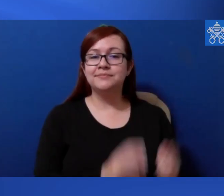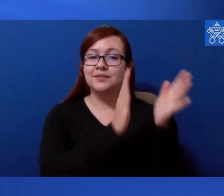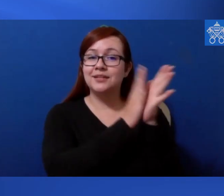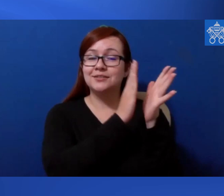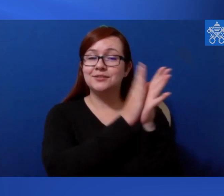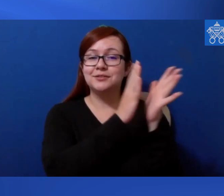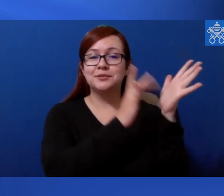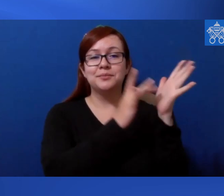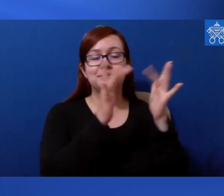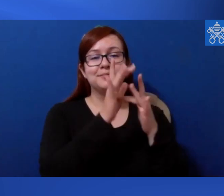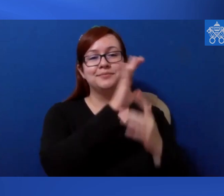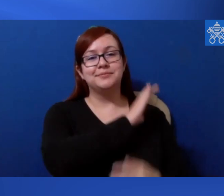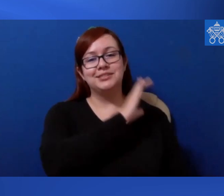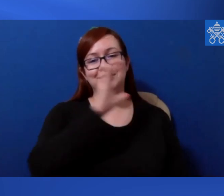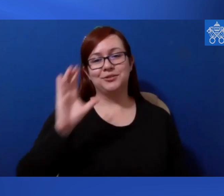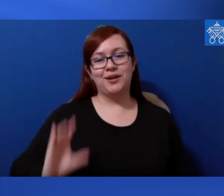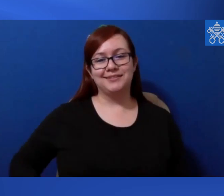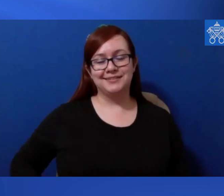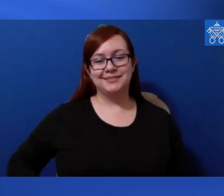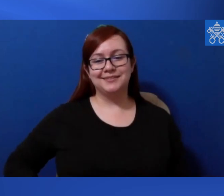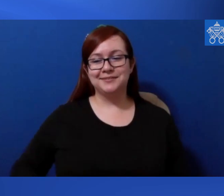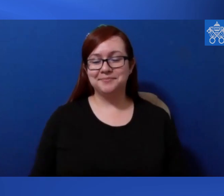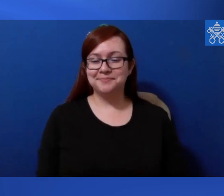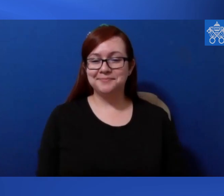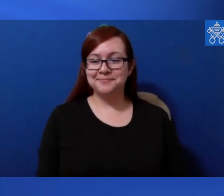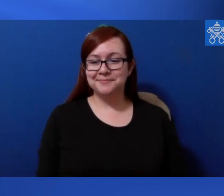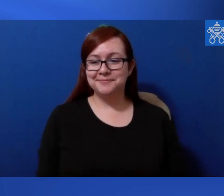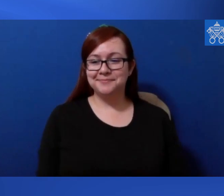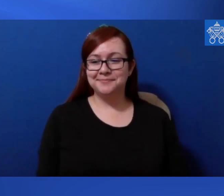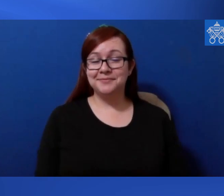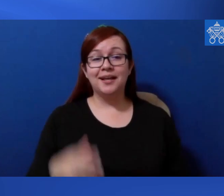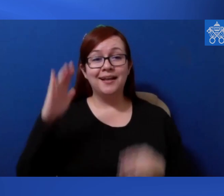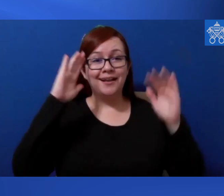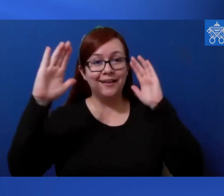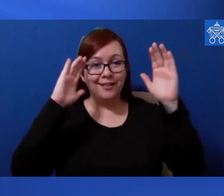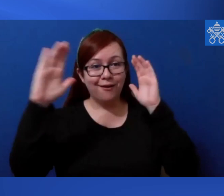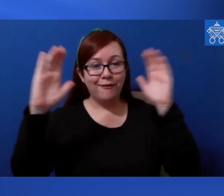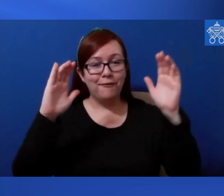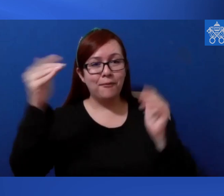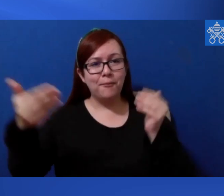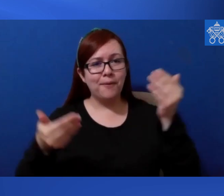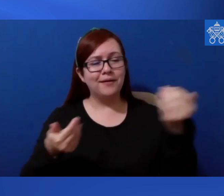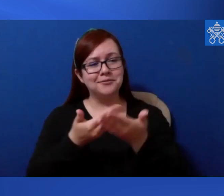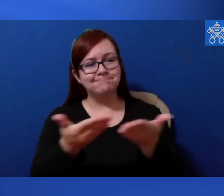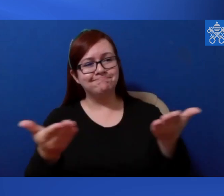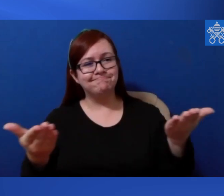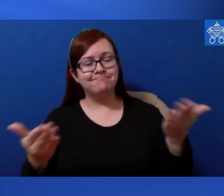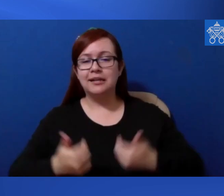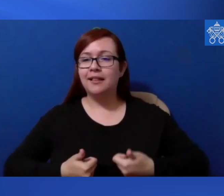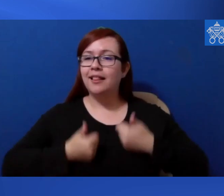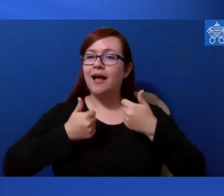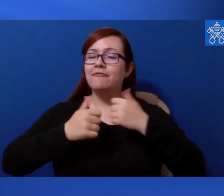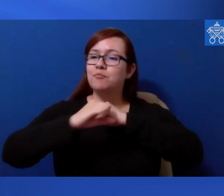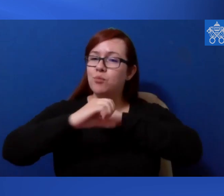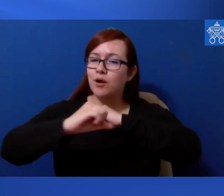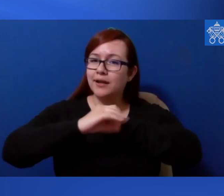Laudetur Jesus Christus, praised be Jesus Christ. Hello and welcome to all of you to this live broadcast of the